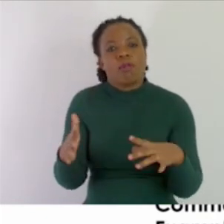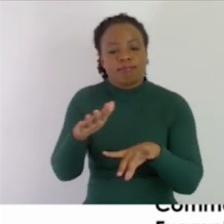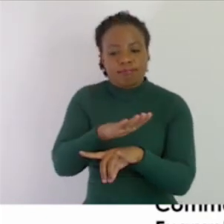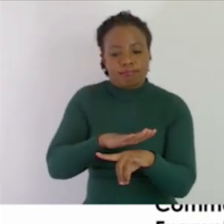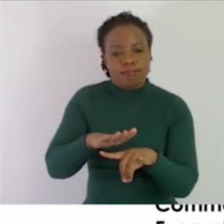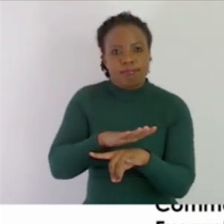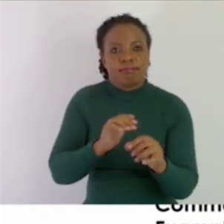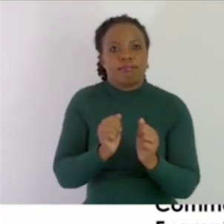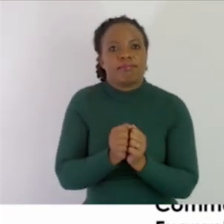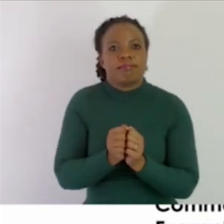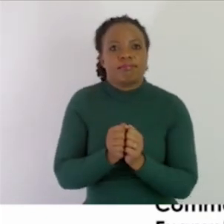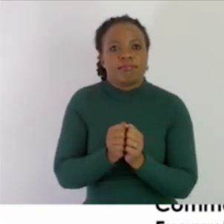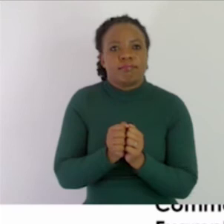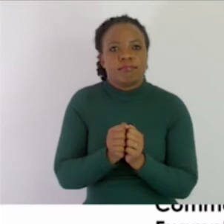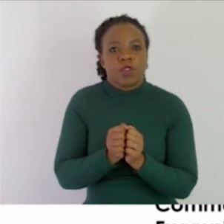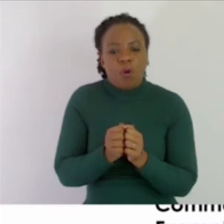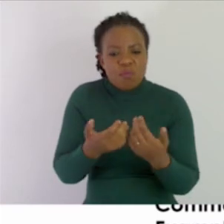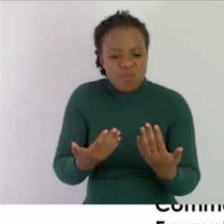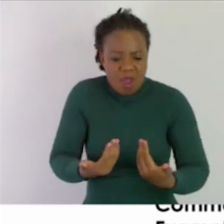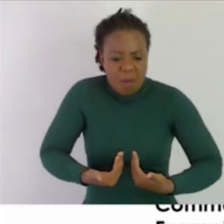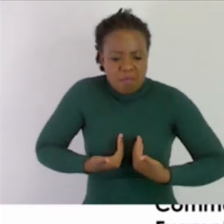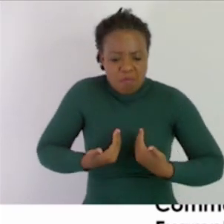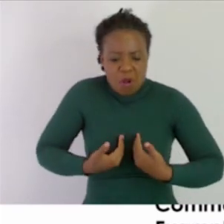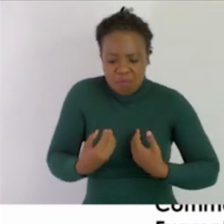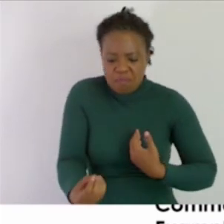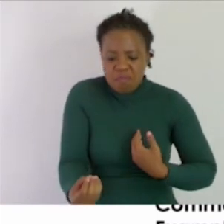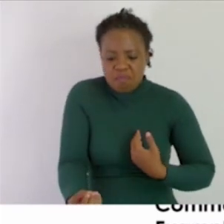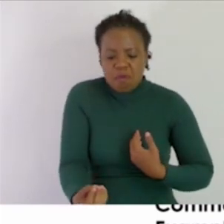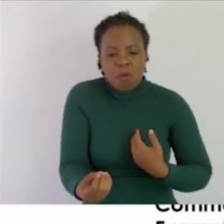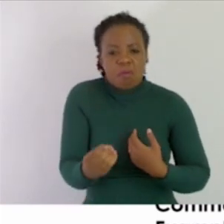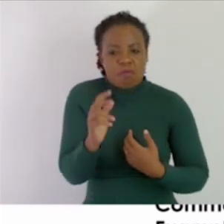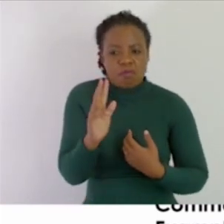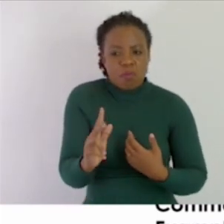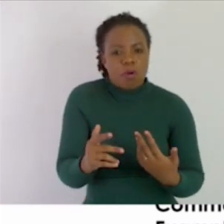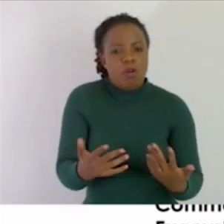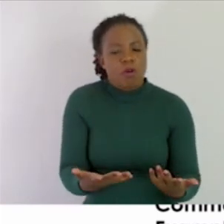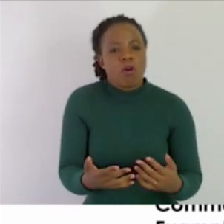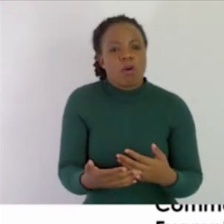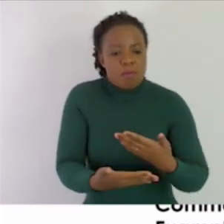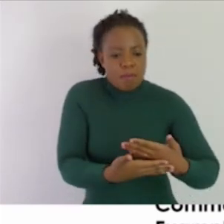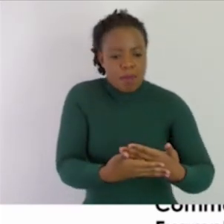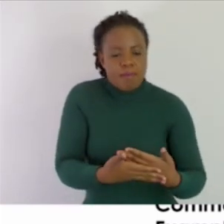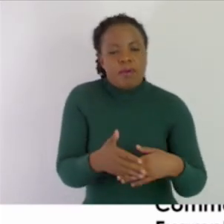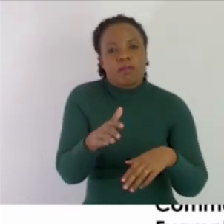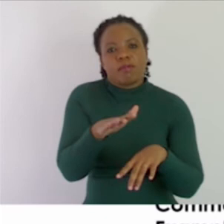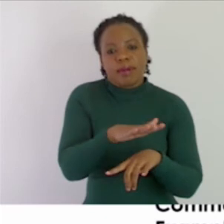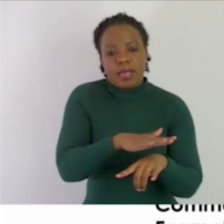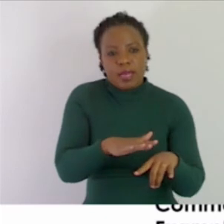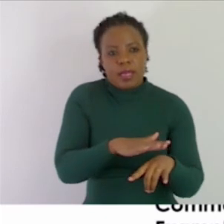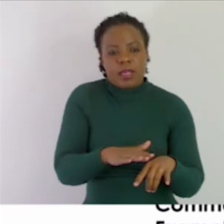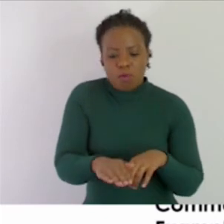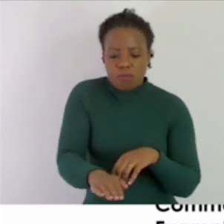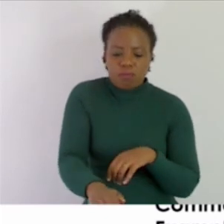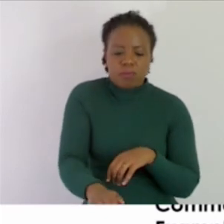can safely say the young ones of people and the young ones of animals